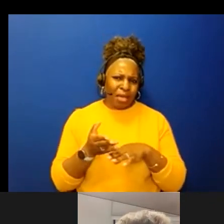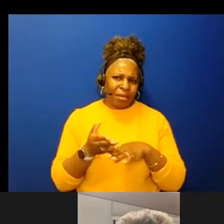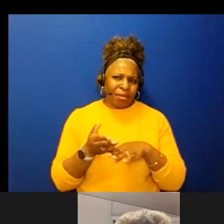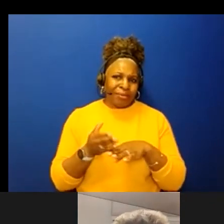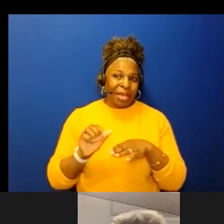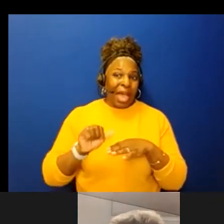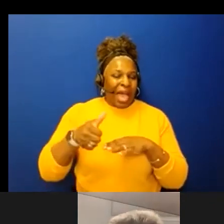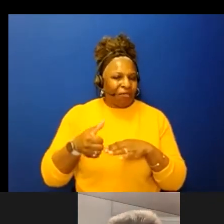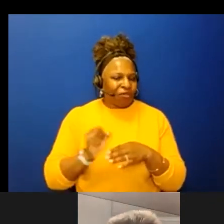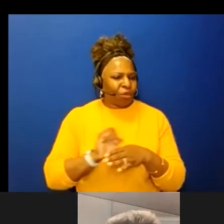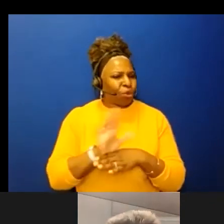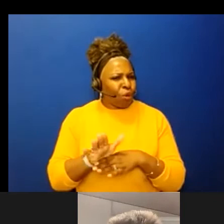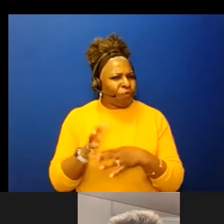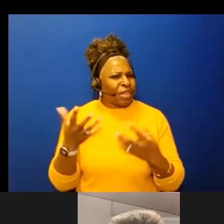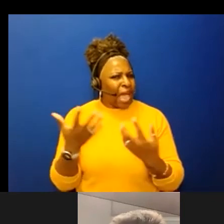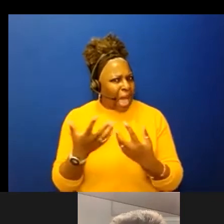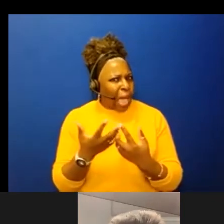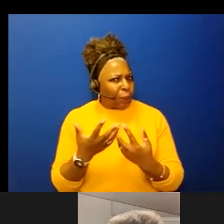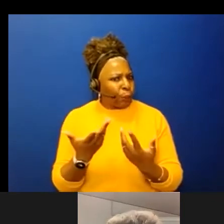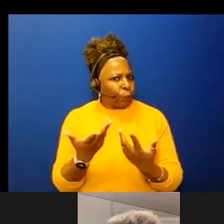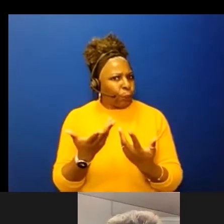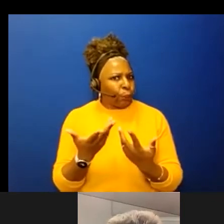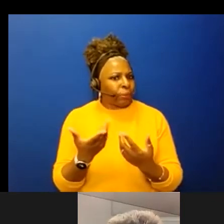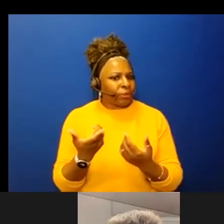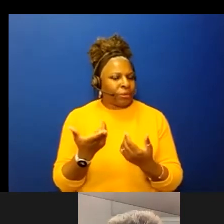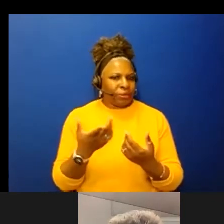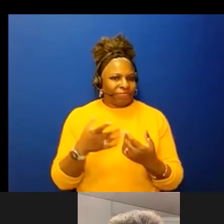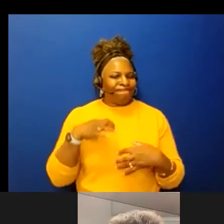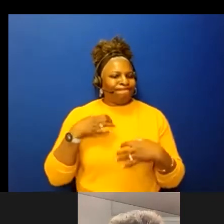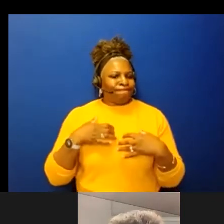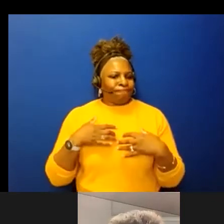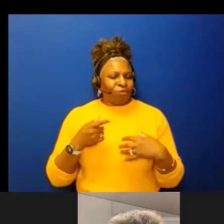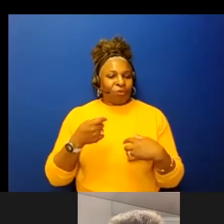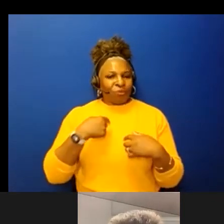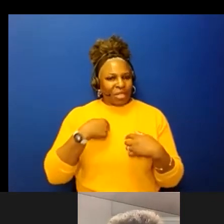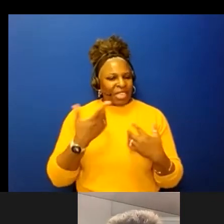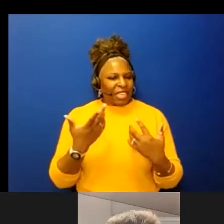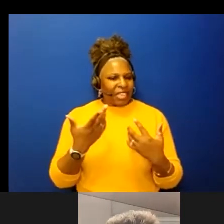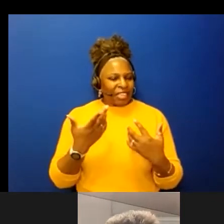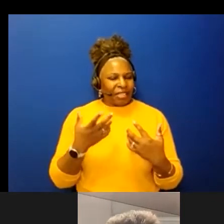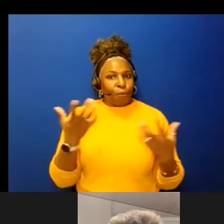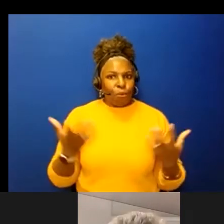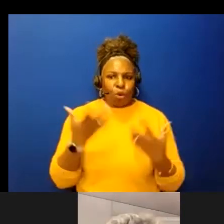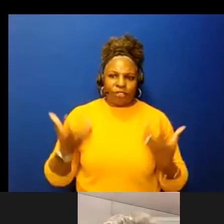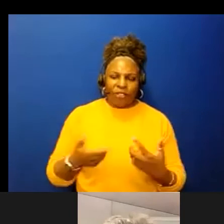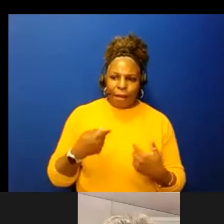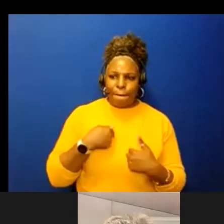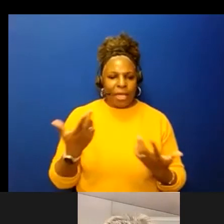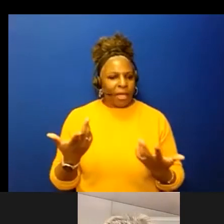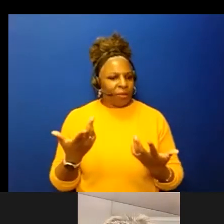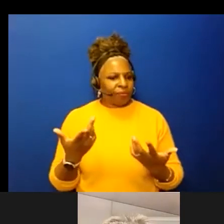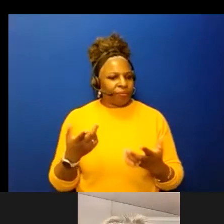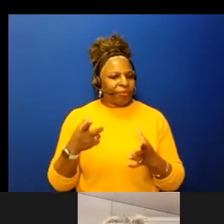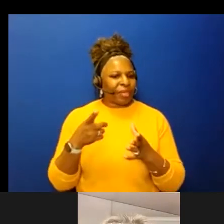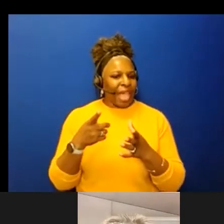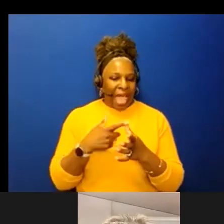now. And that can be quite exhausting, I imagine. But I just think for me, what motivates me to keep active is A, how it